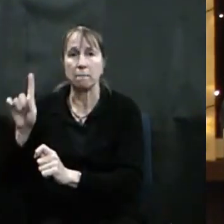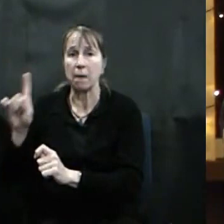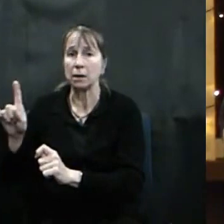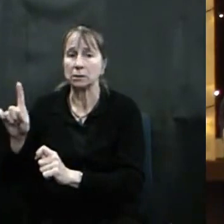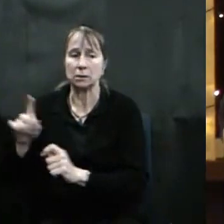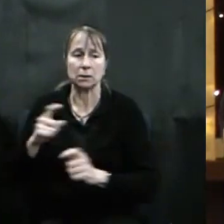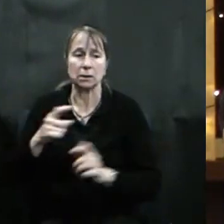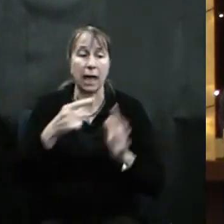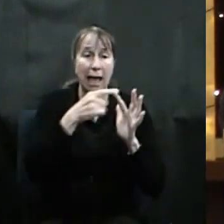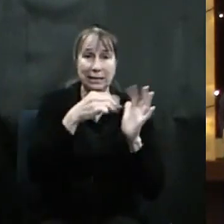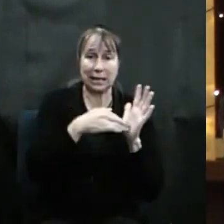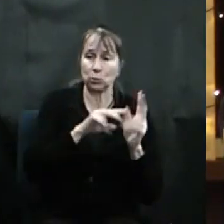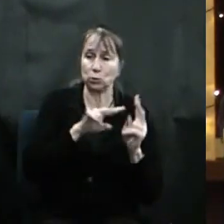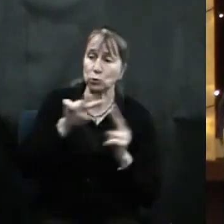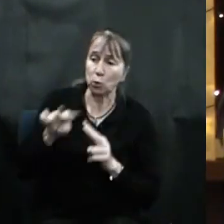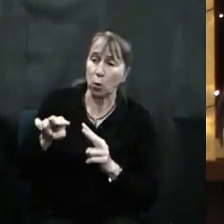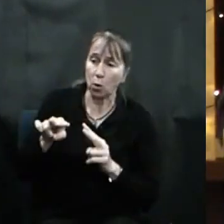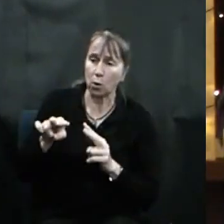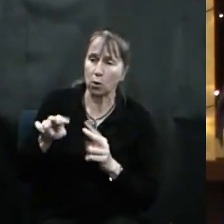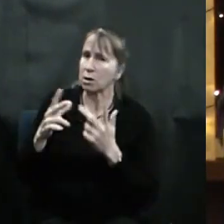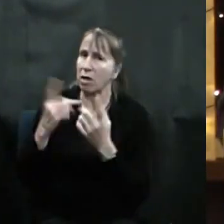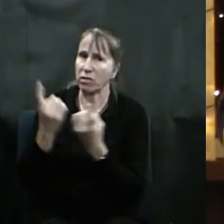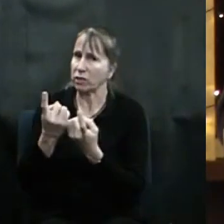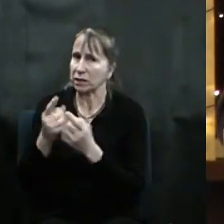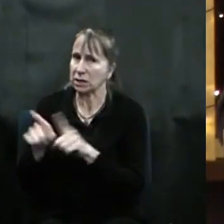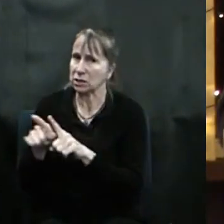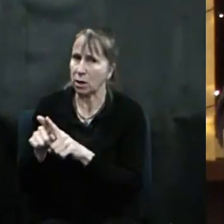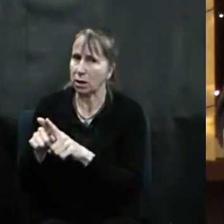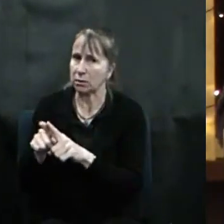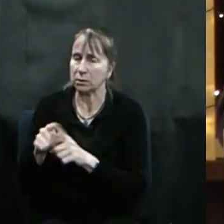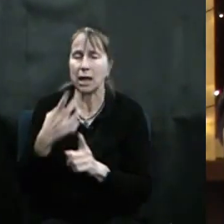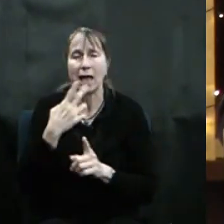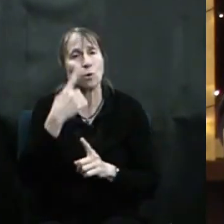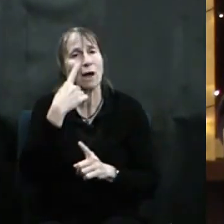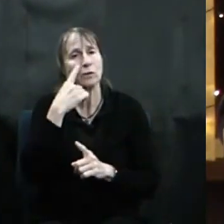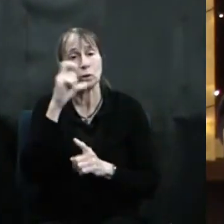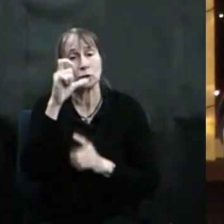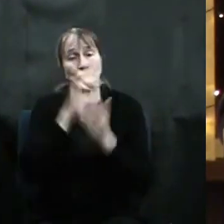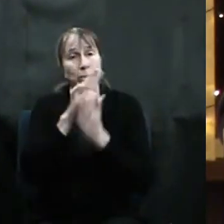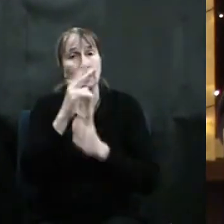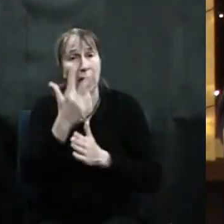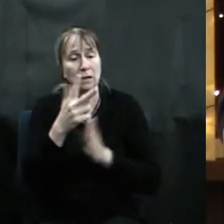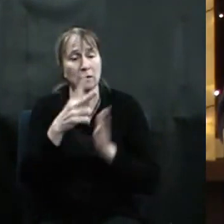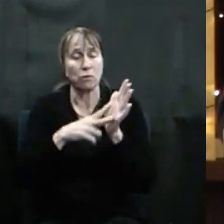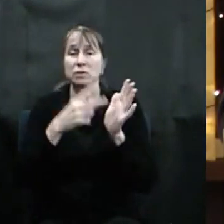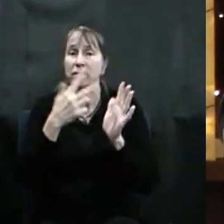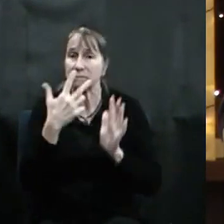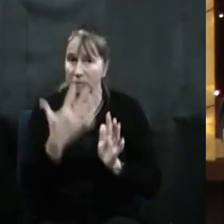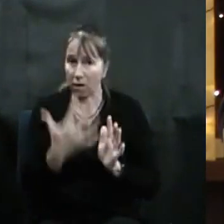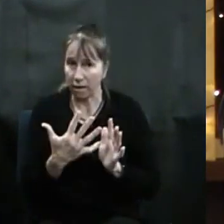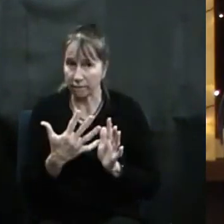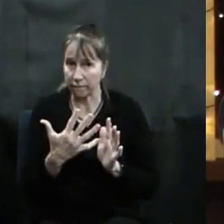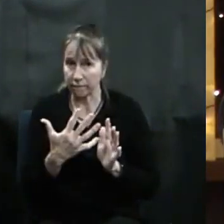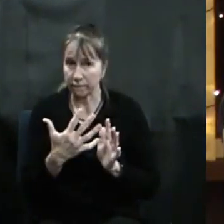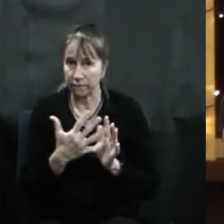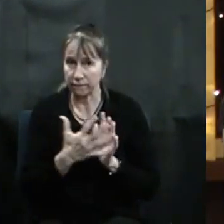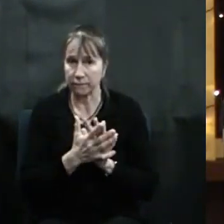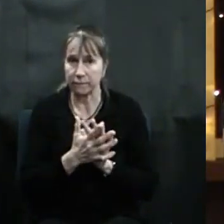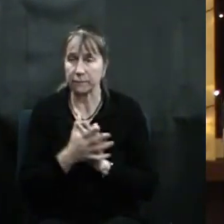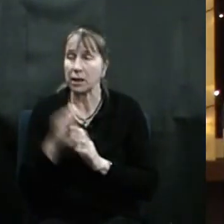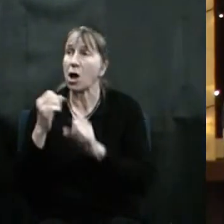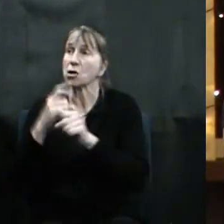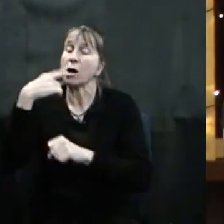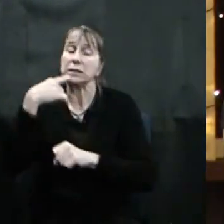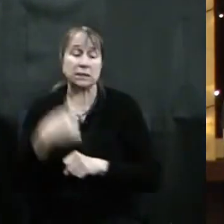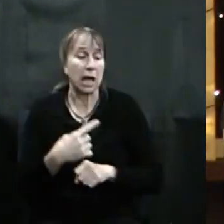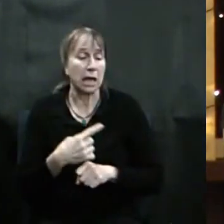well. Come down with me to verse 5 in chapter 8. Then he said to me, son of man, lift up